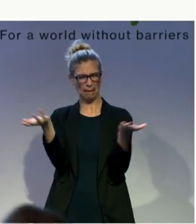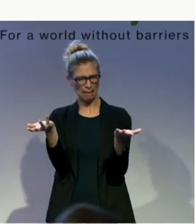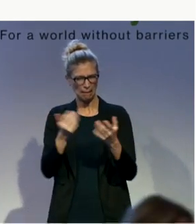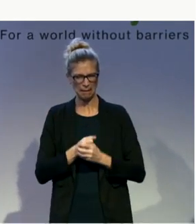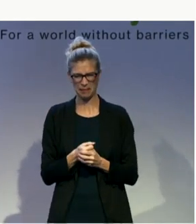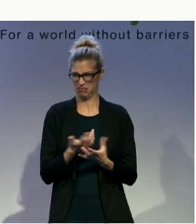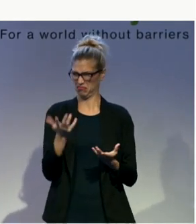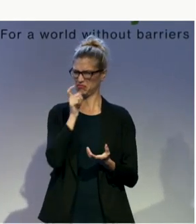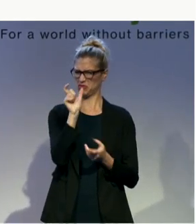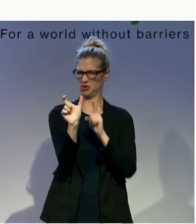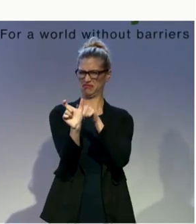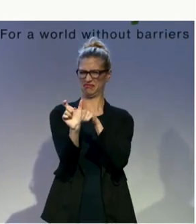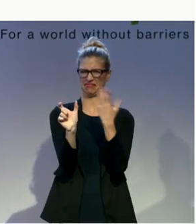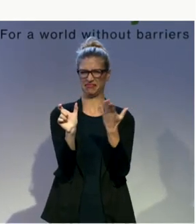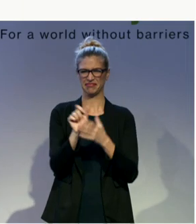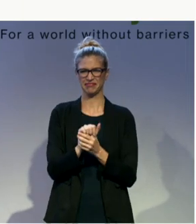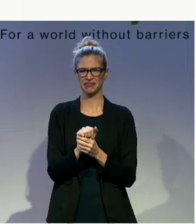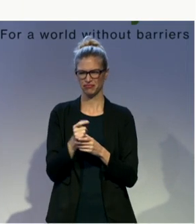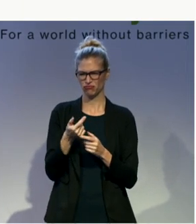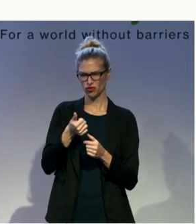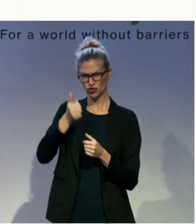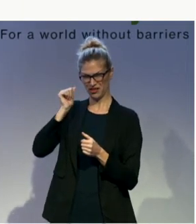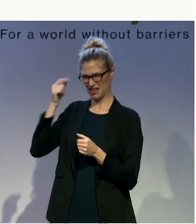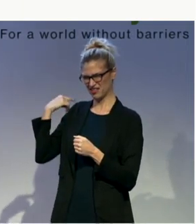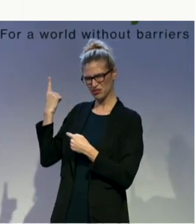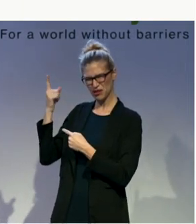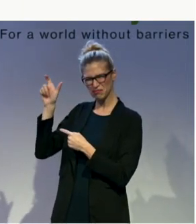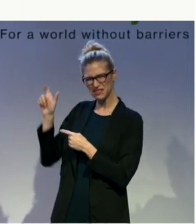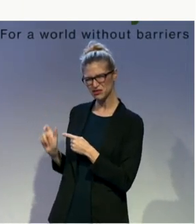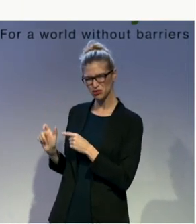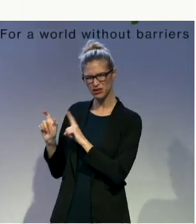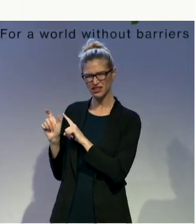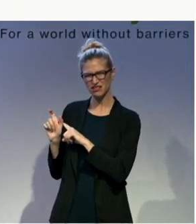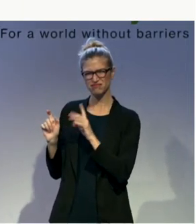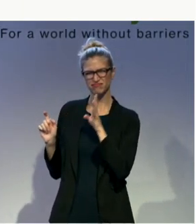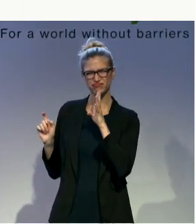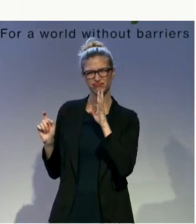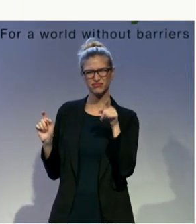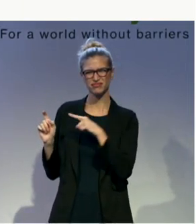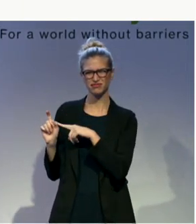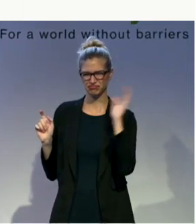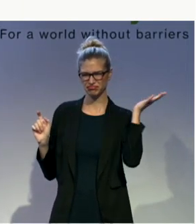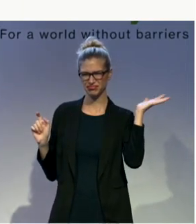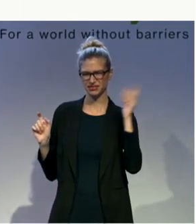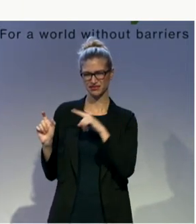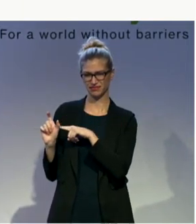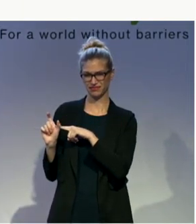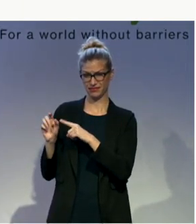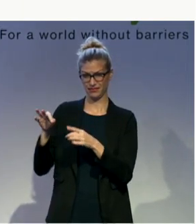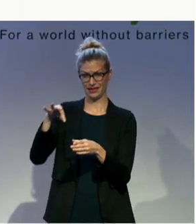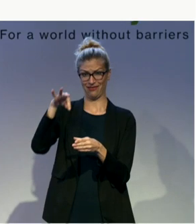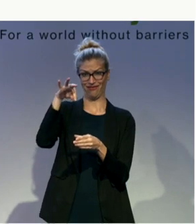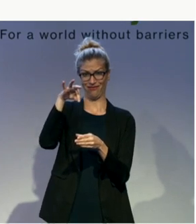yesterday said, simply extending formal voting rights is not sufficient.